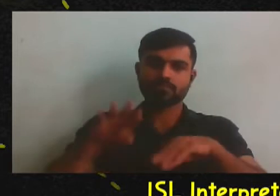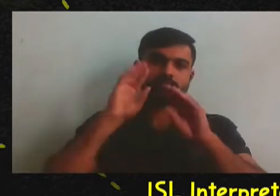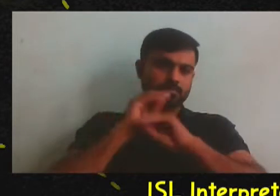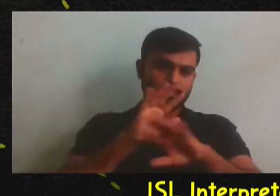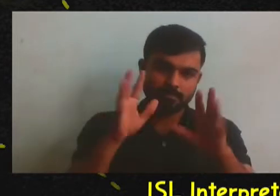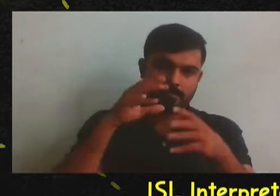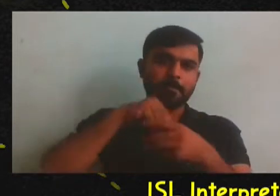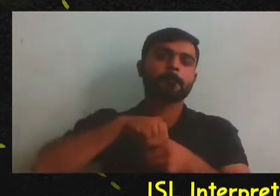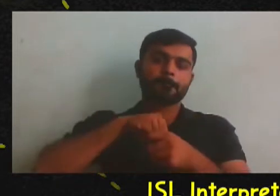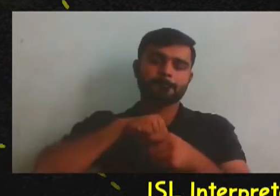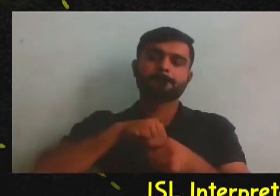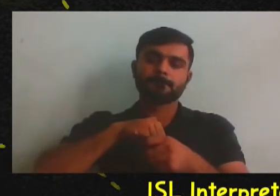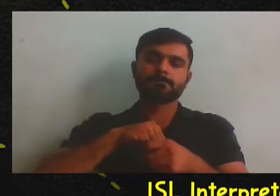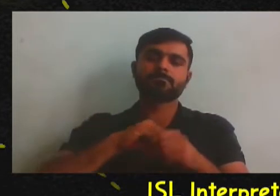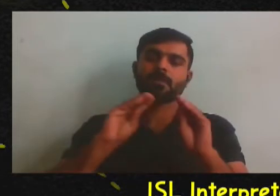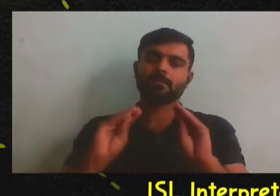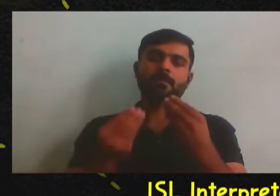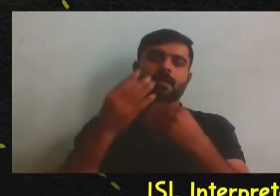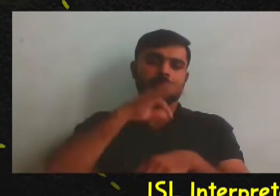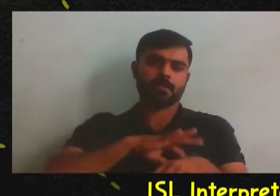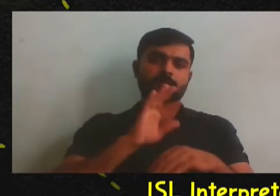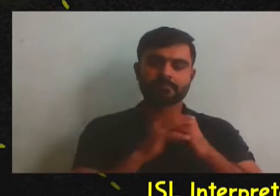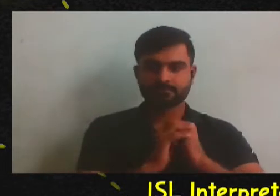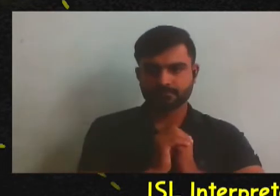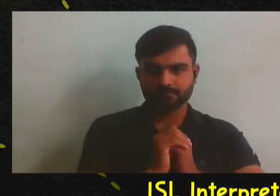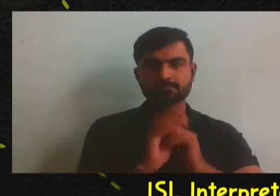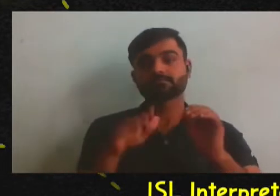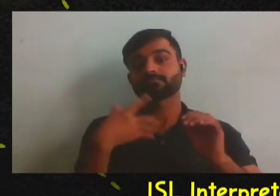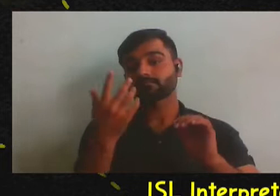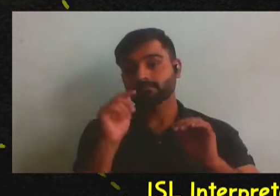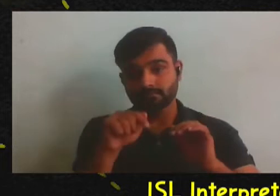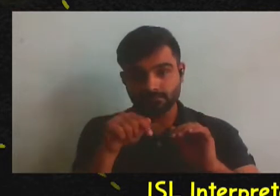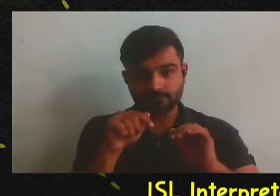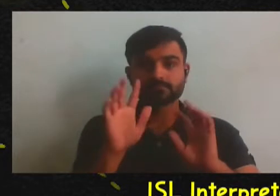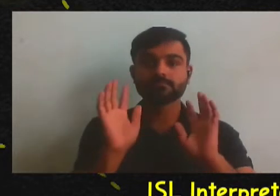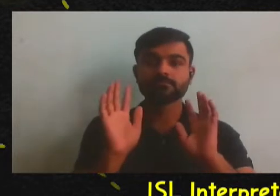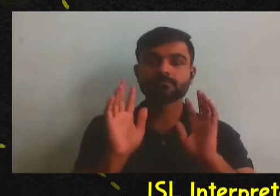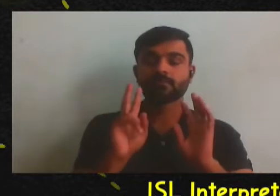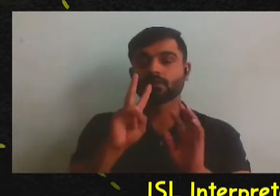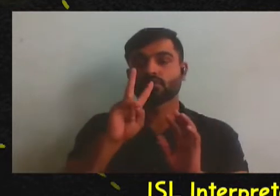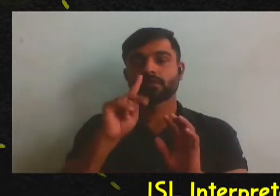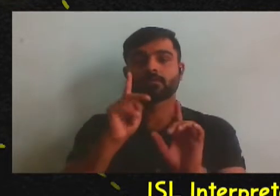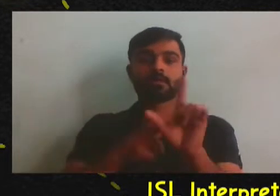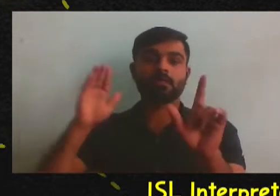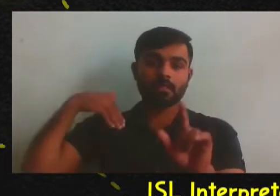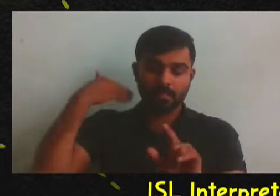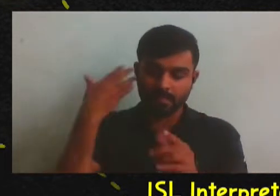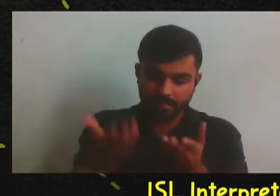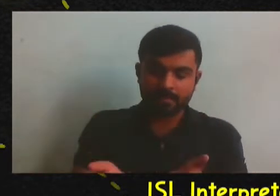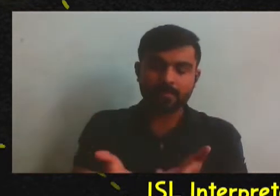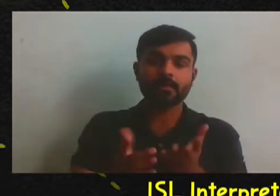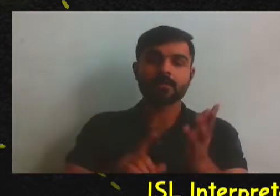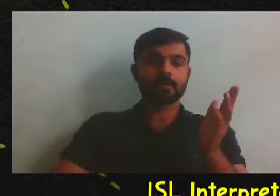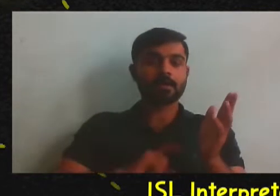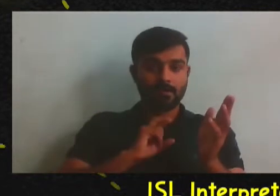also a bit of an issue. So even today, 21 years later, the